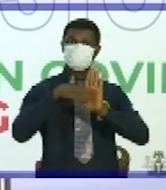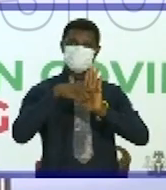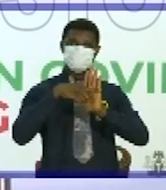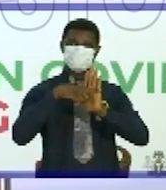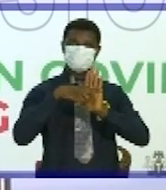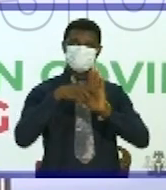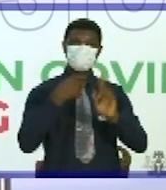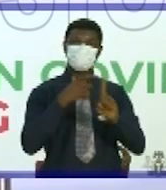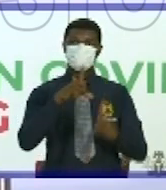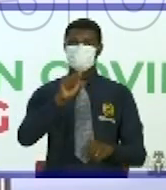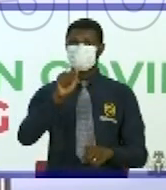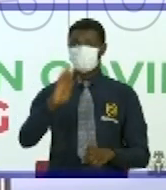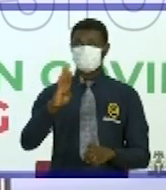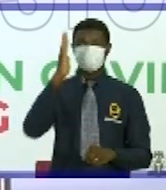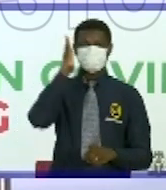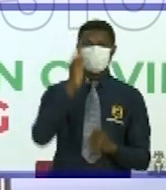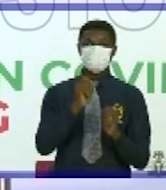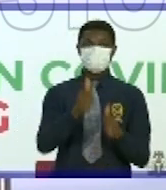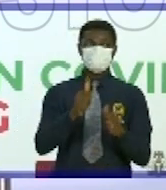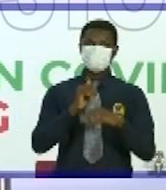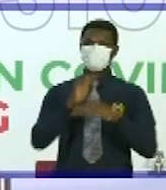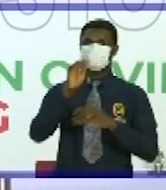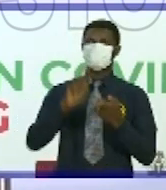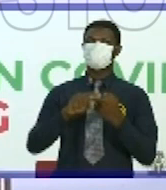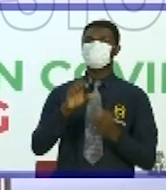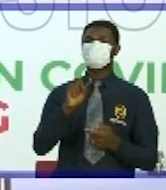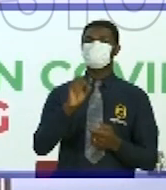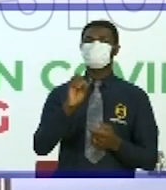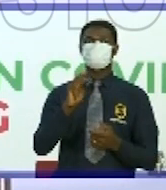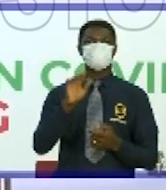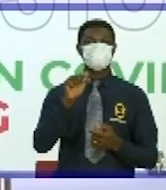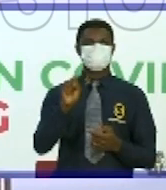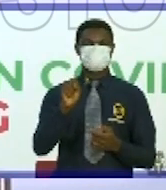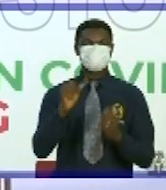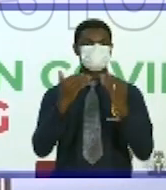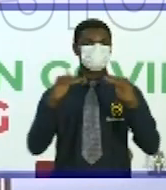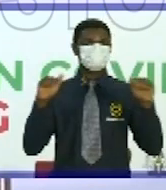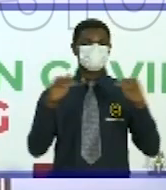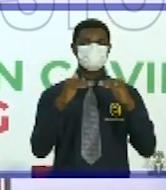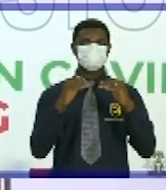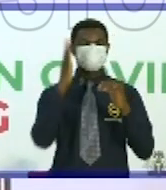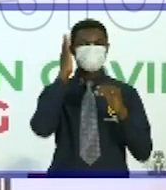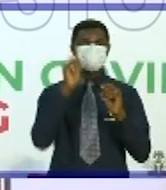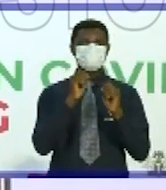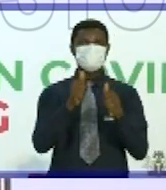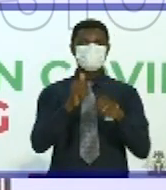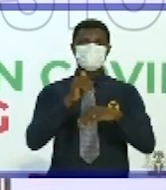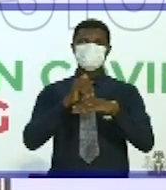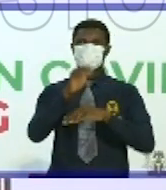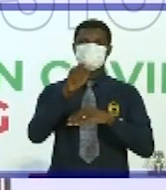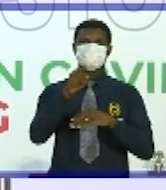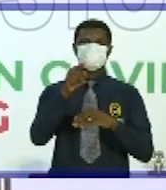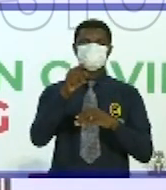and it's keyed into the SUMAS platform, it will automatically give you an alert,